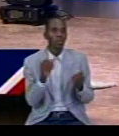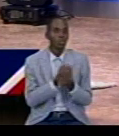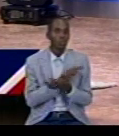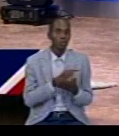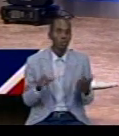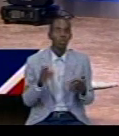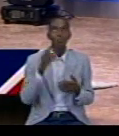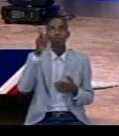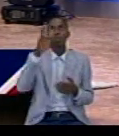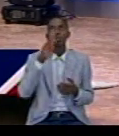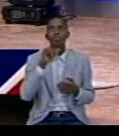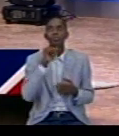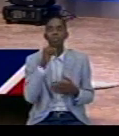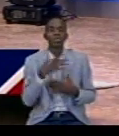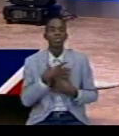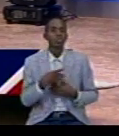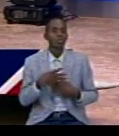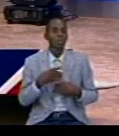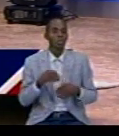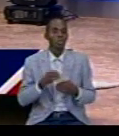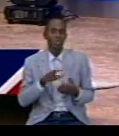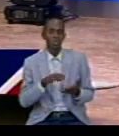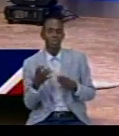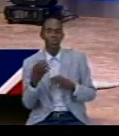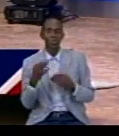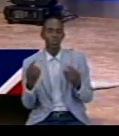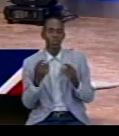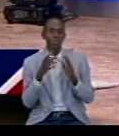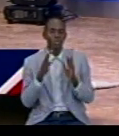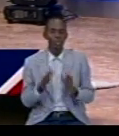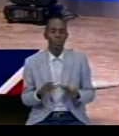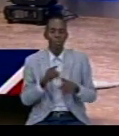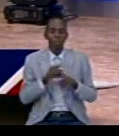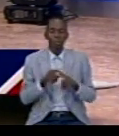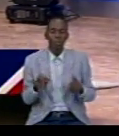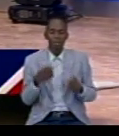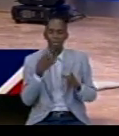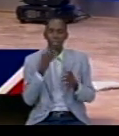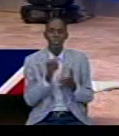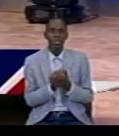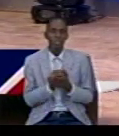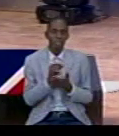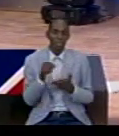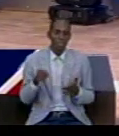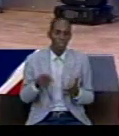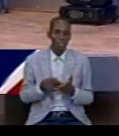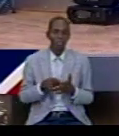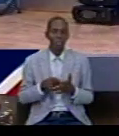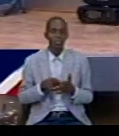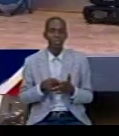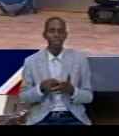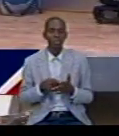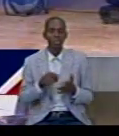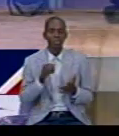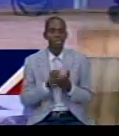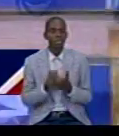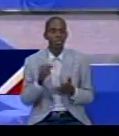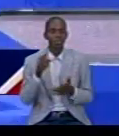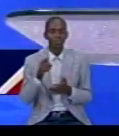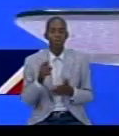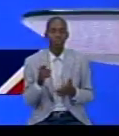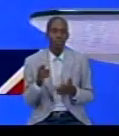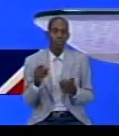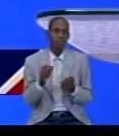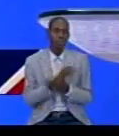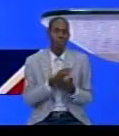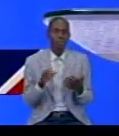death even of the wicked. It's his will. If this is your will, that will perish not, of course